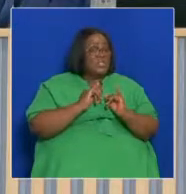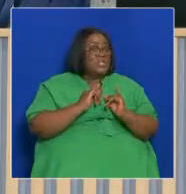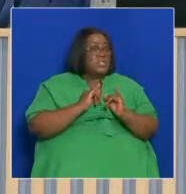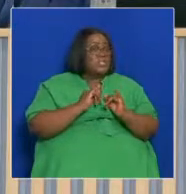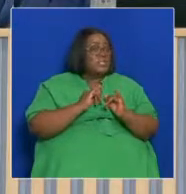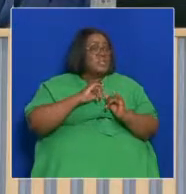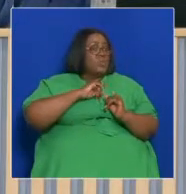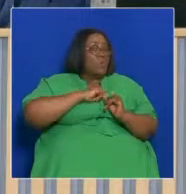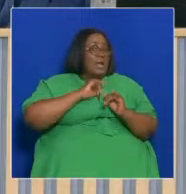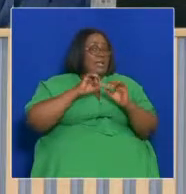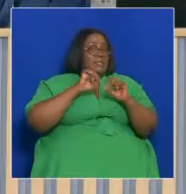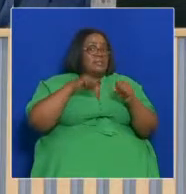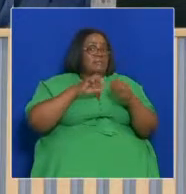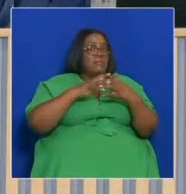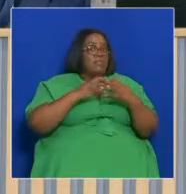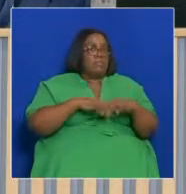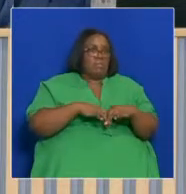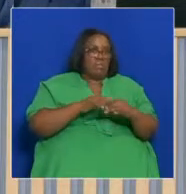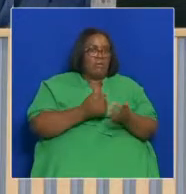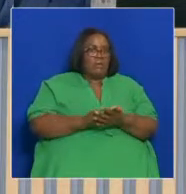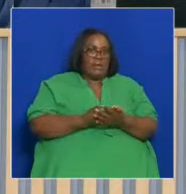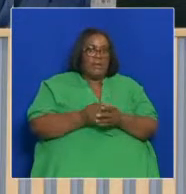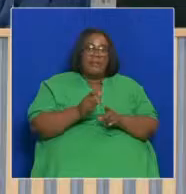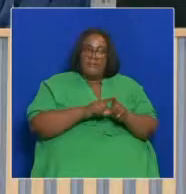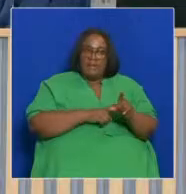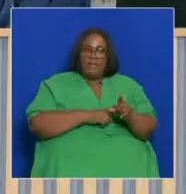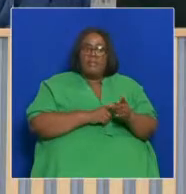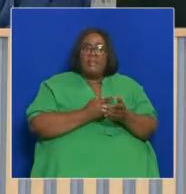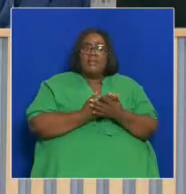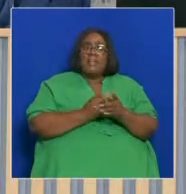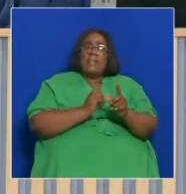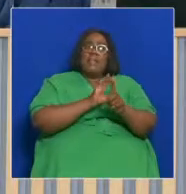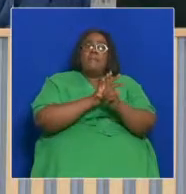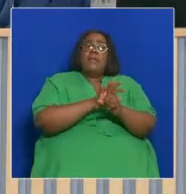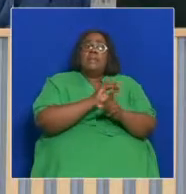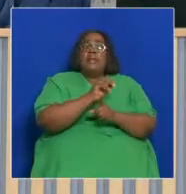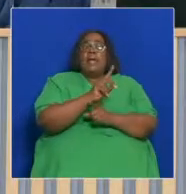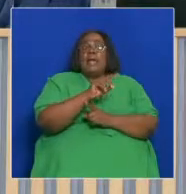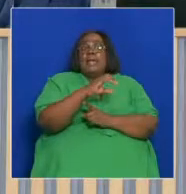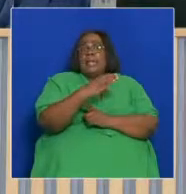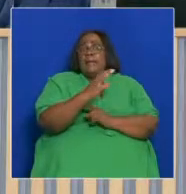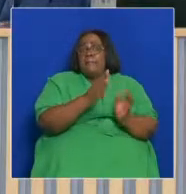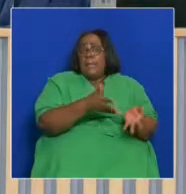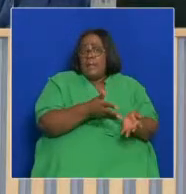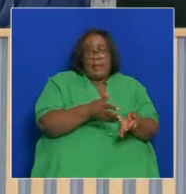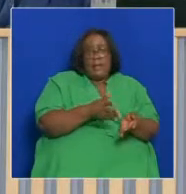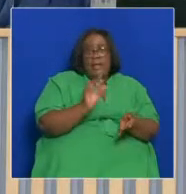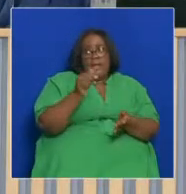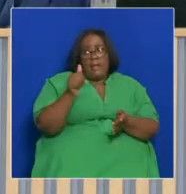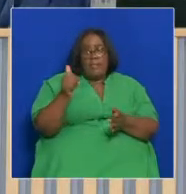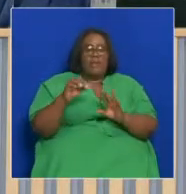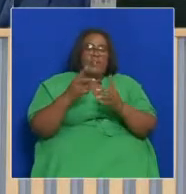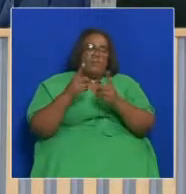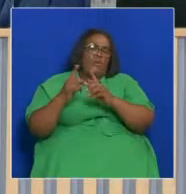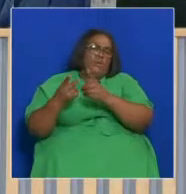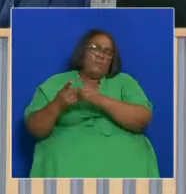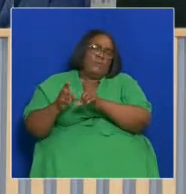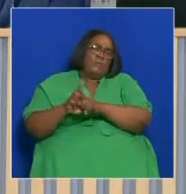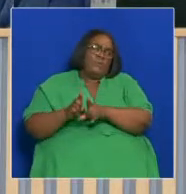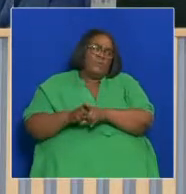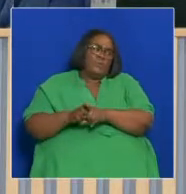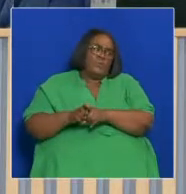failure. It is they true. can impact not just IDEC, but other law enforcement agencies, as you have seen